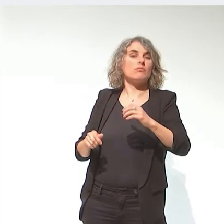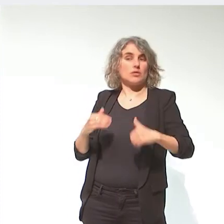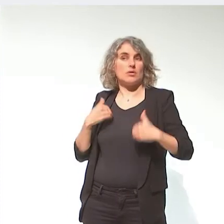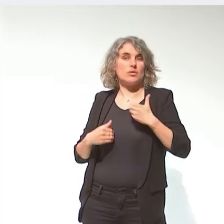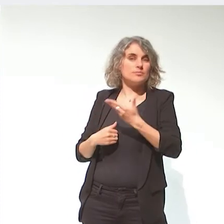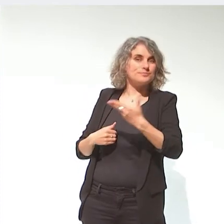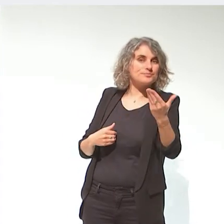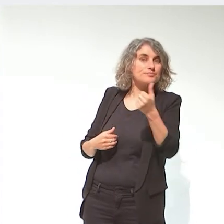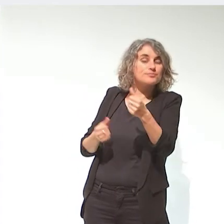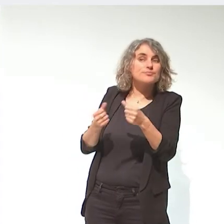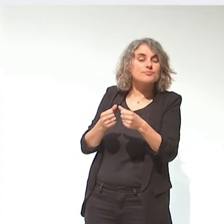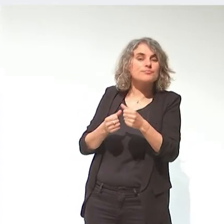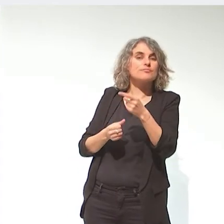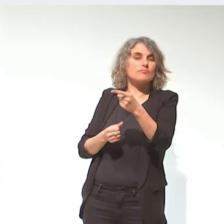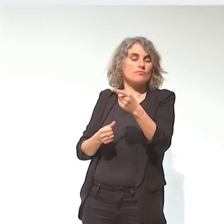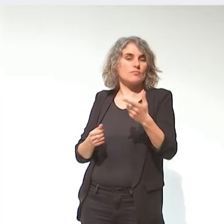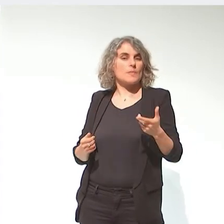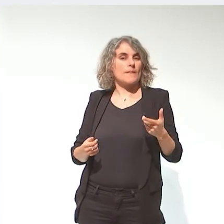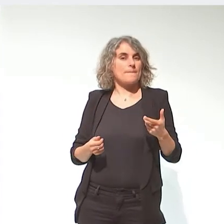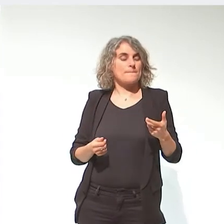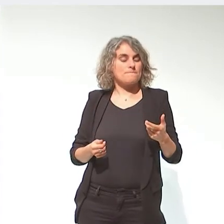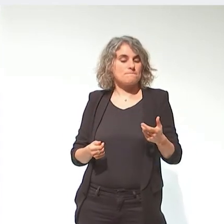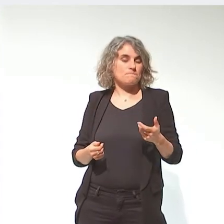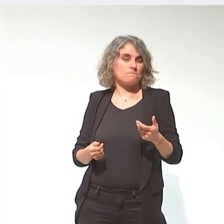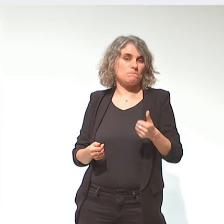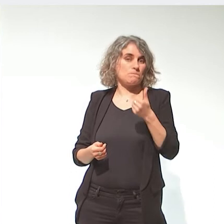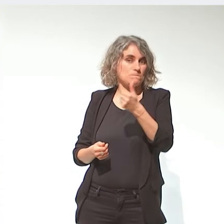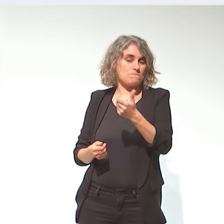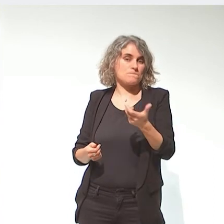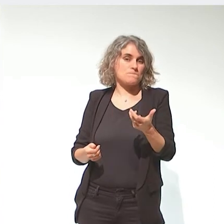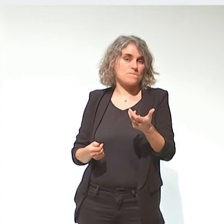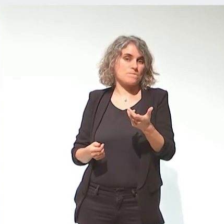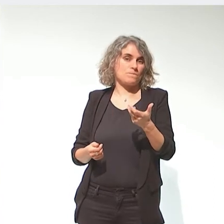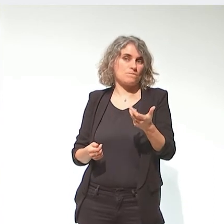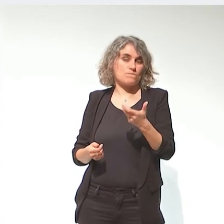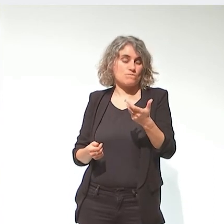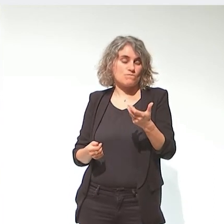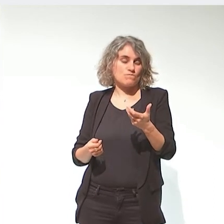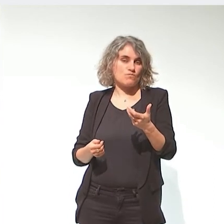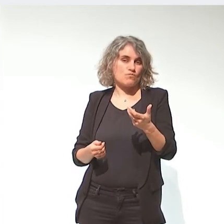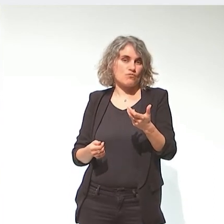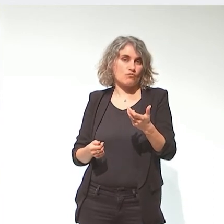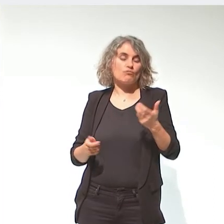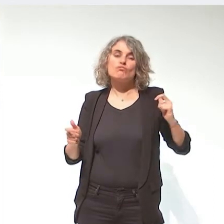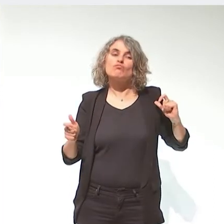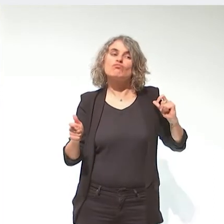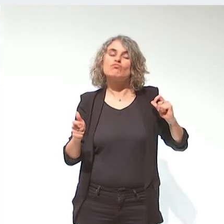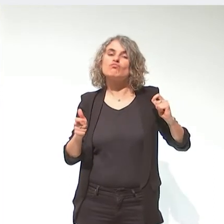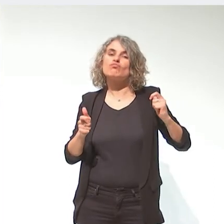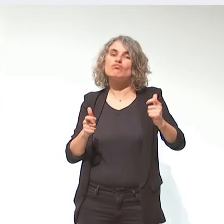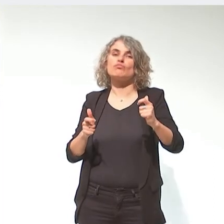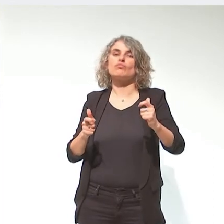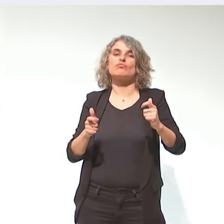curriculum, regular courses at universities, receiving support